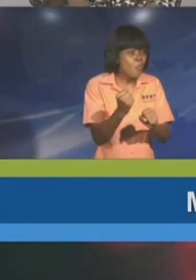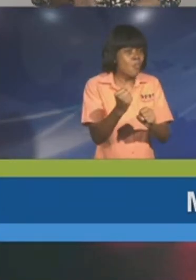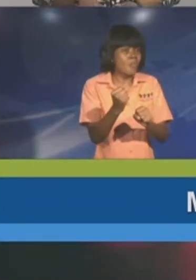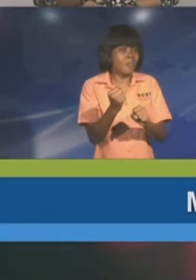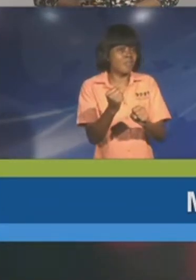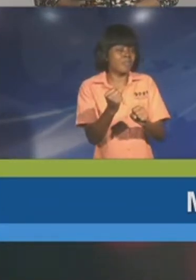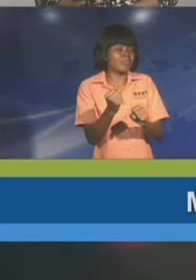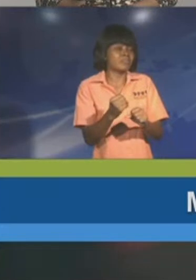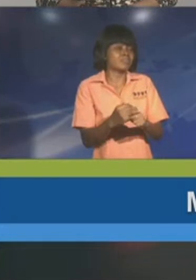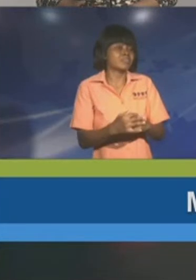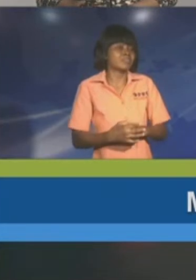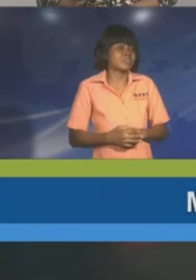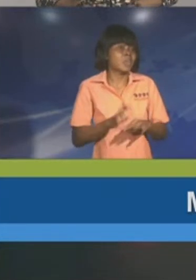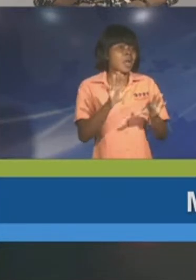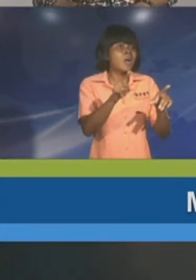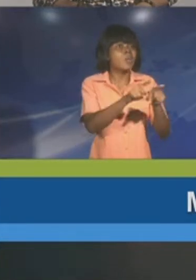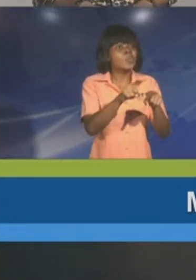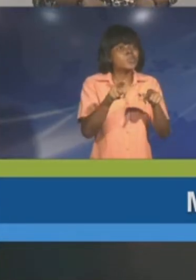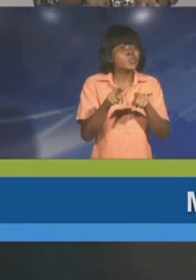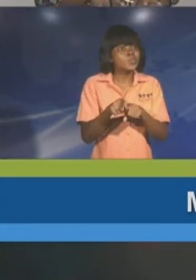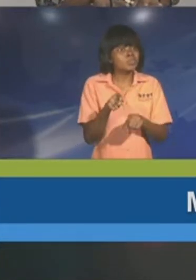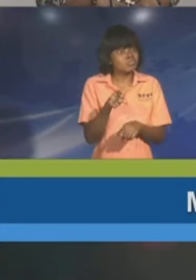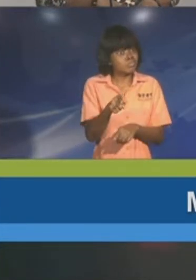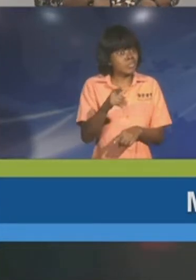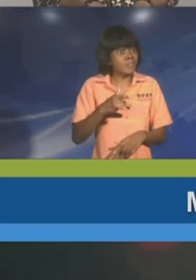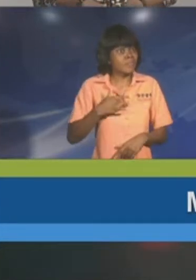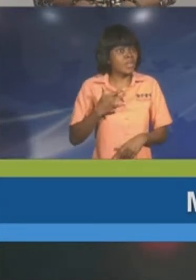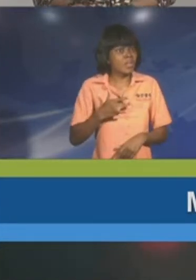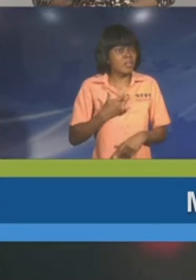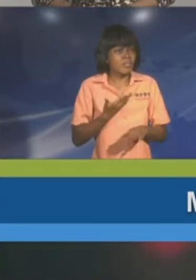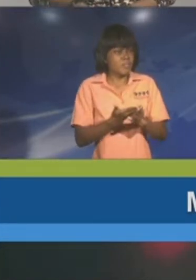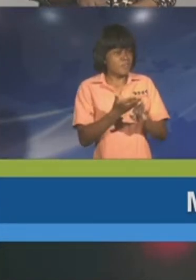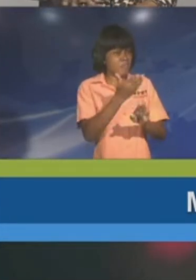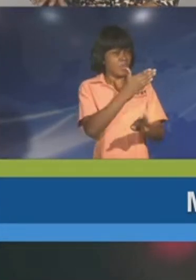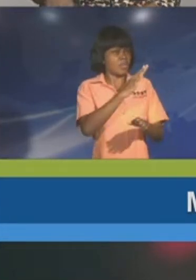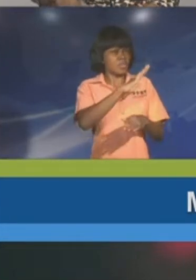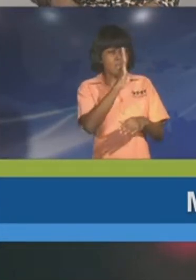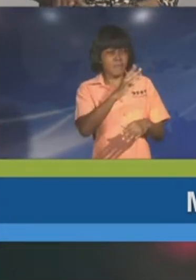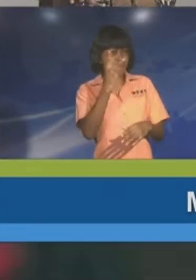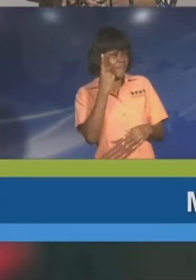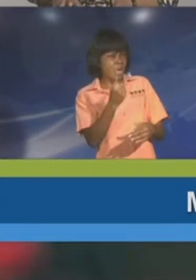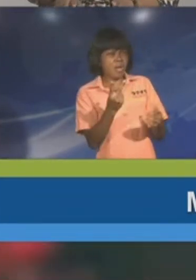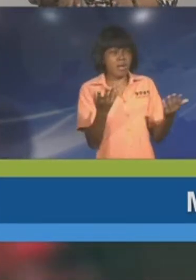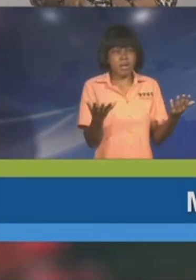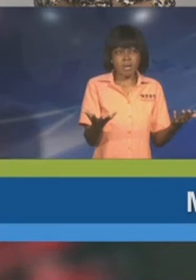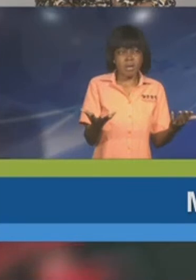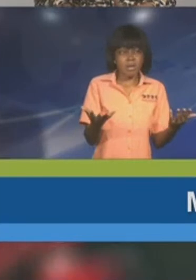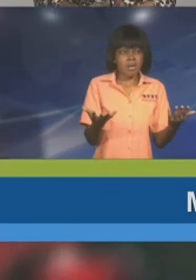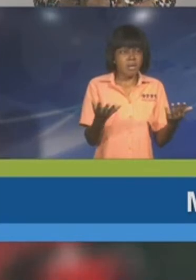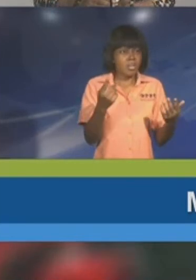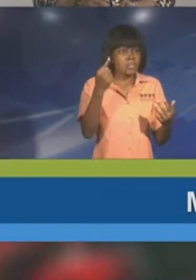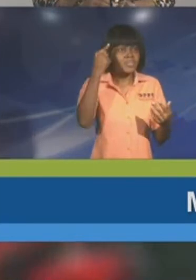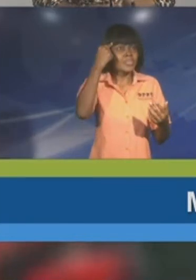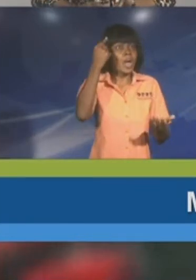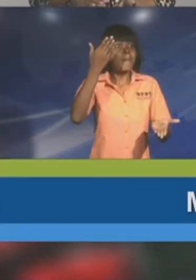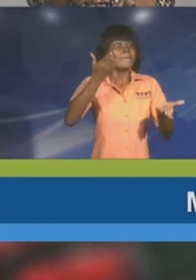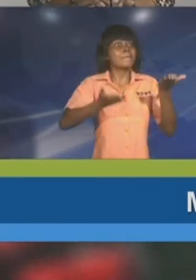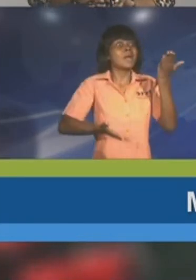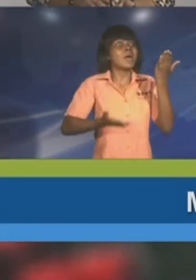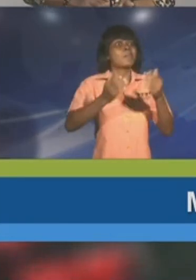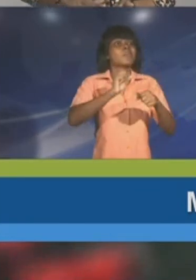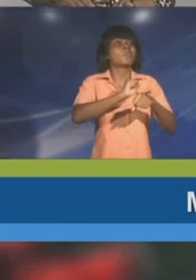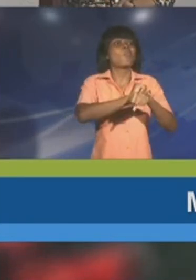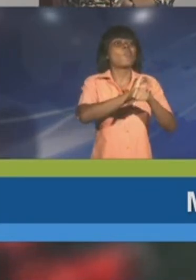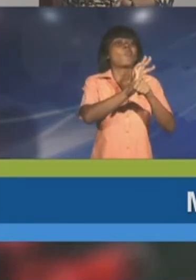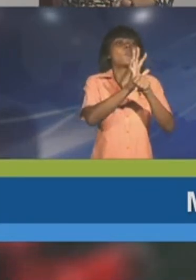might be that the Omicron itself is causing the liver, because of course we know all those receptors are there, liver to be a little bit